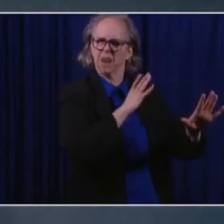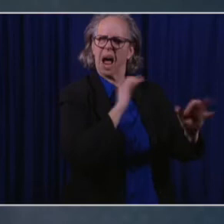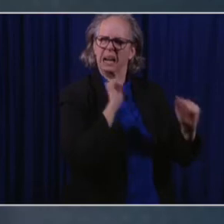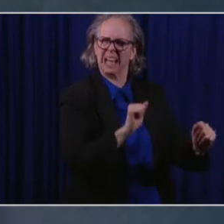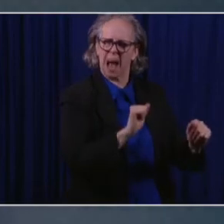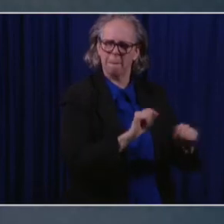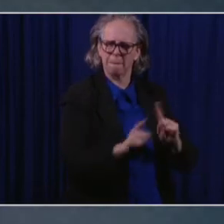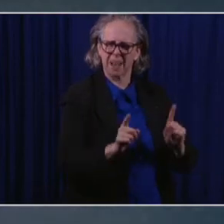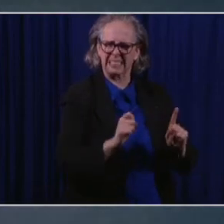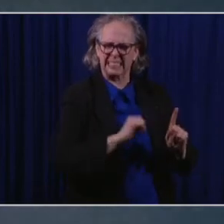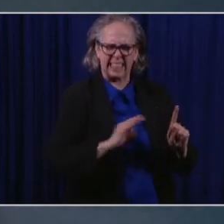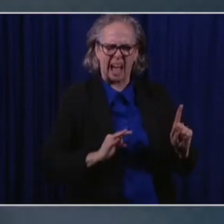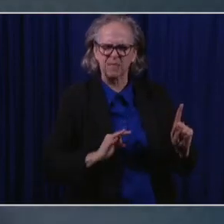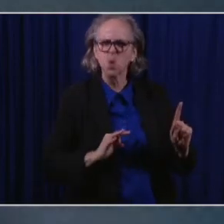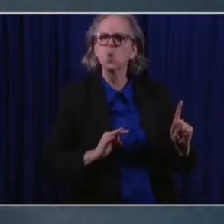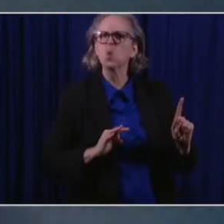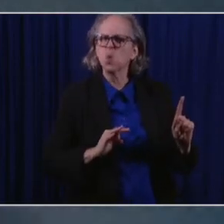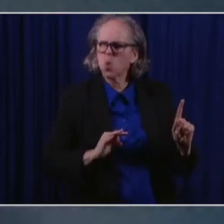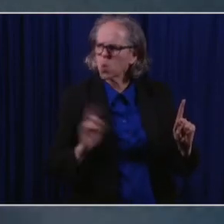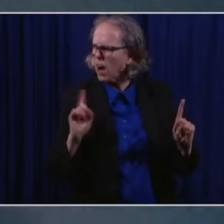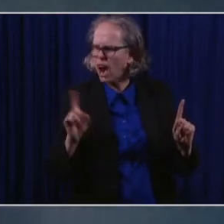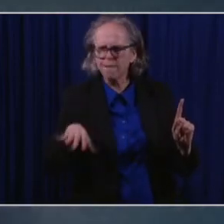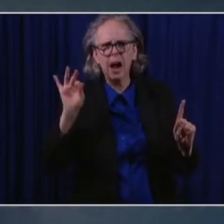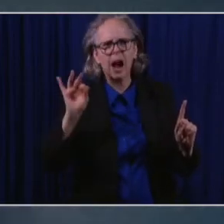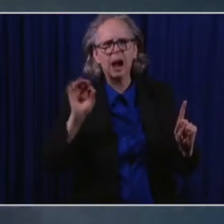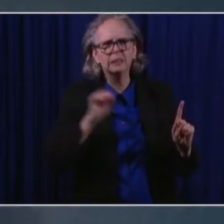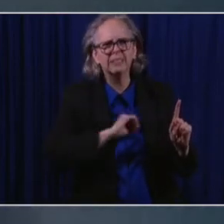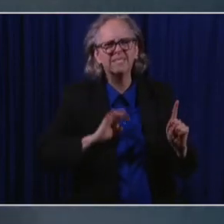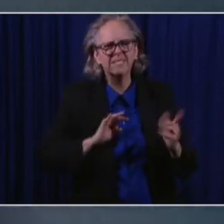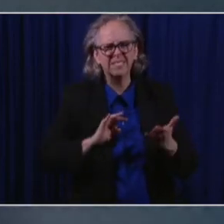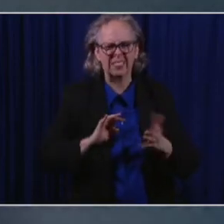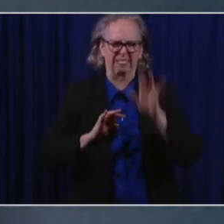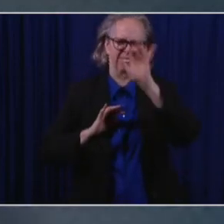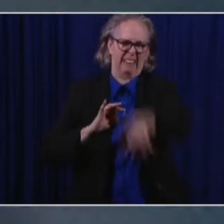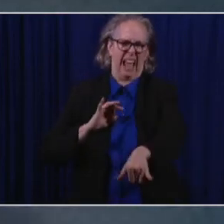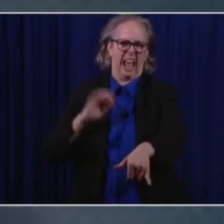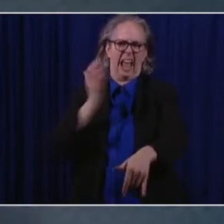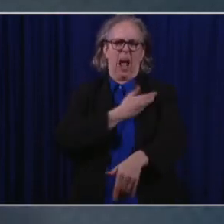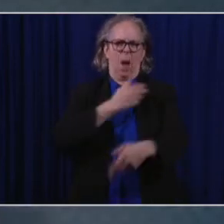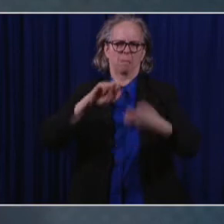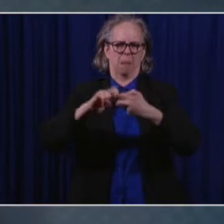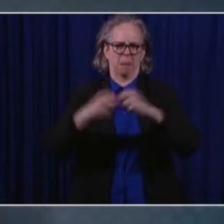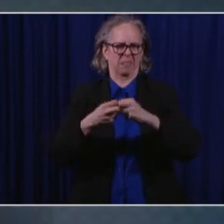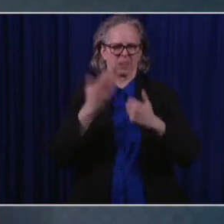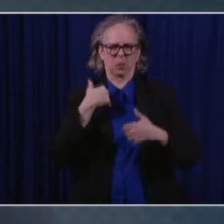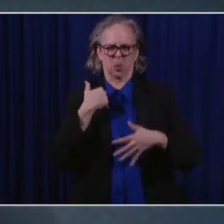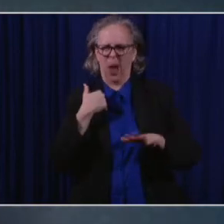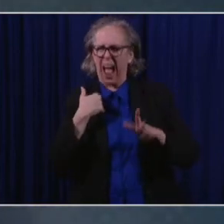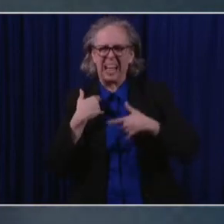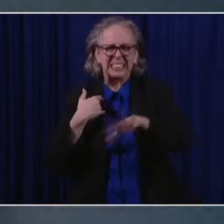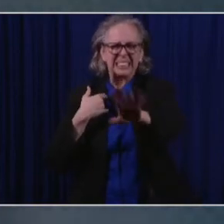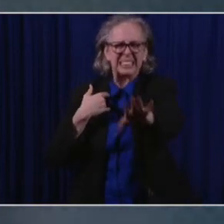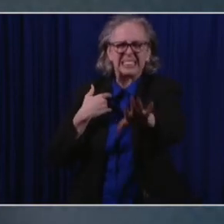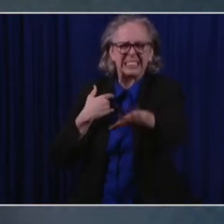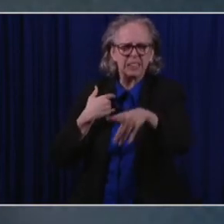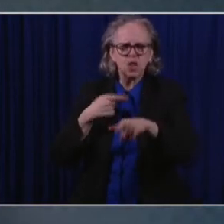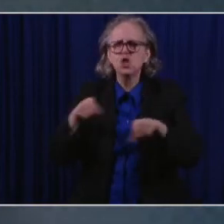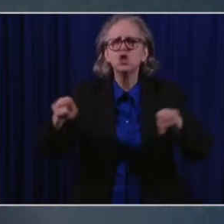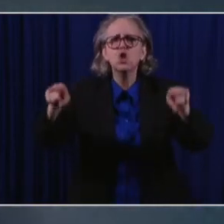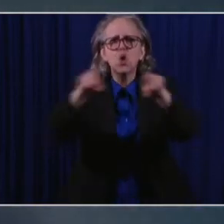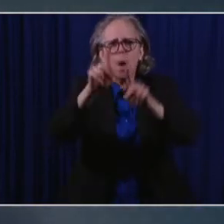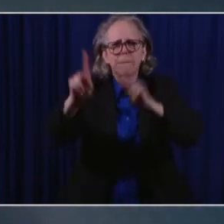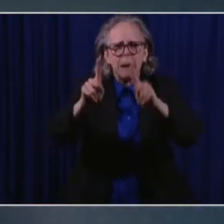right now. So that's why we really need the cooperation of the public. As the governor said, we need the public to do its part in terms of reducing the